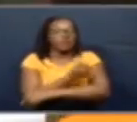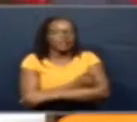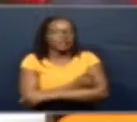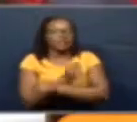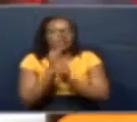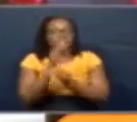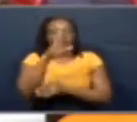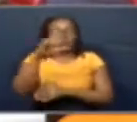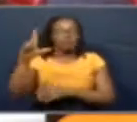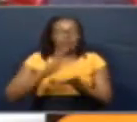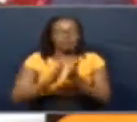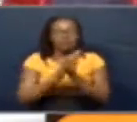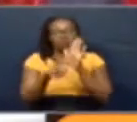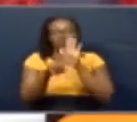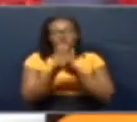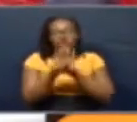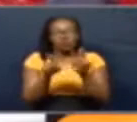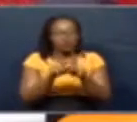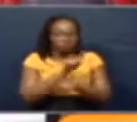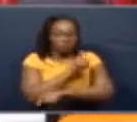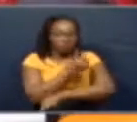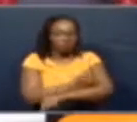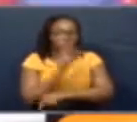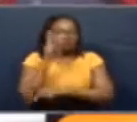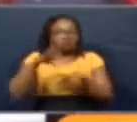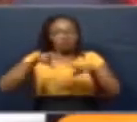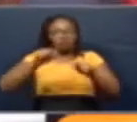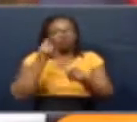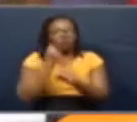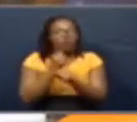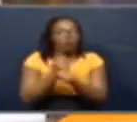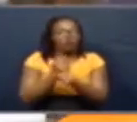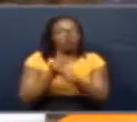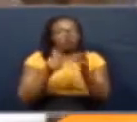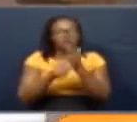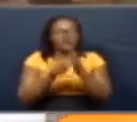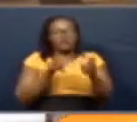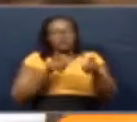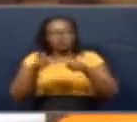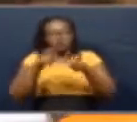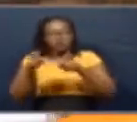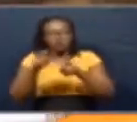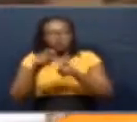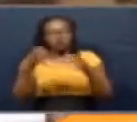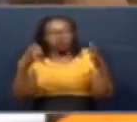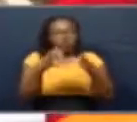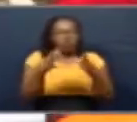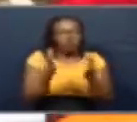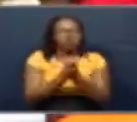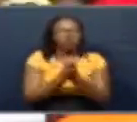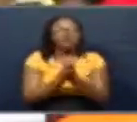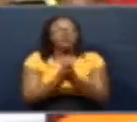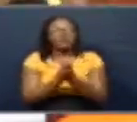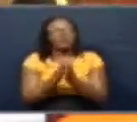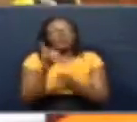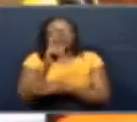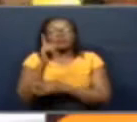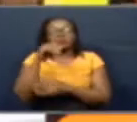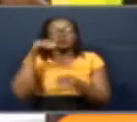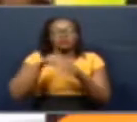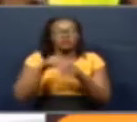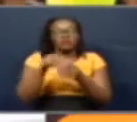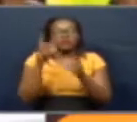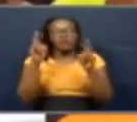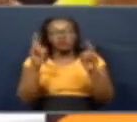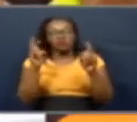bills become law, the authority will take over functions of the Disaster Coordination Unit, an ad hoc team operating from the Ministry of Interior Affairs,